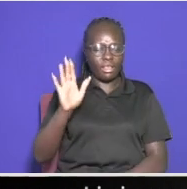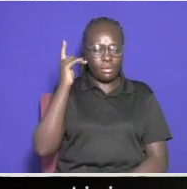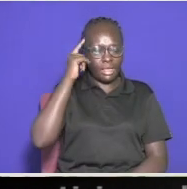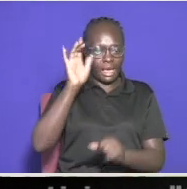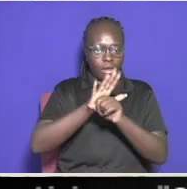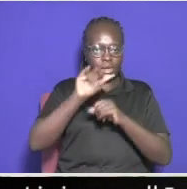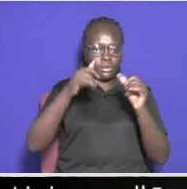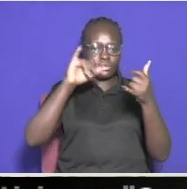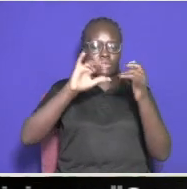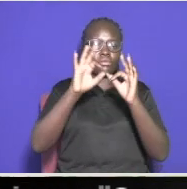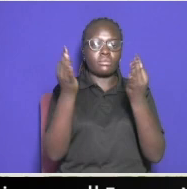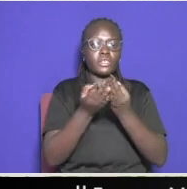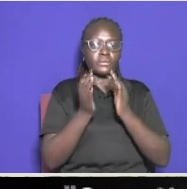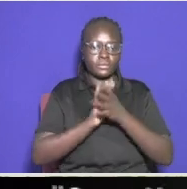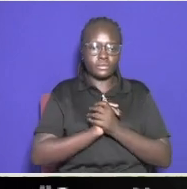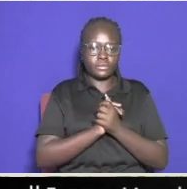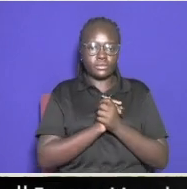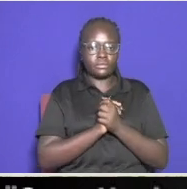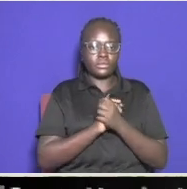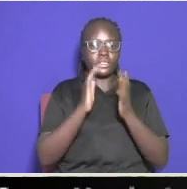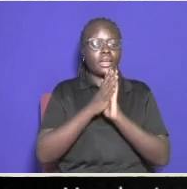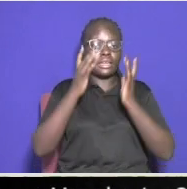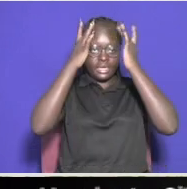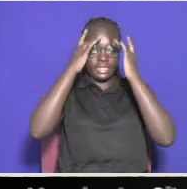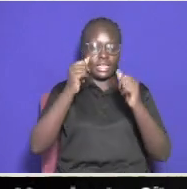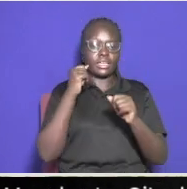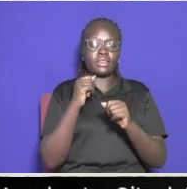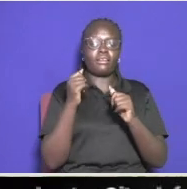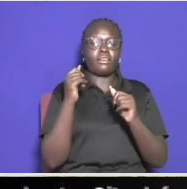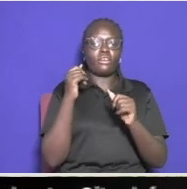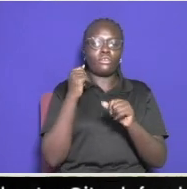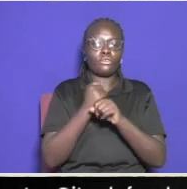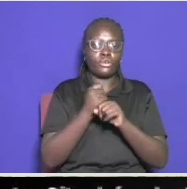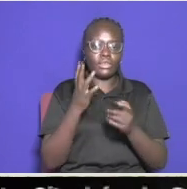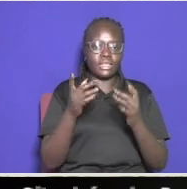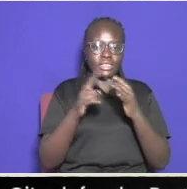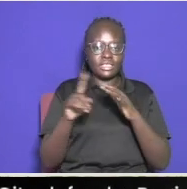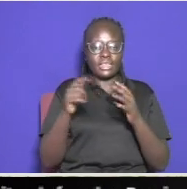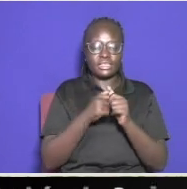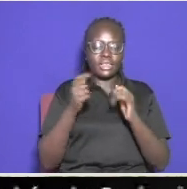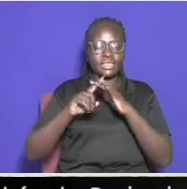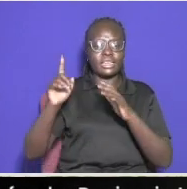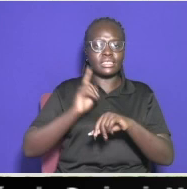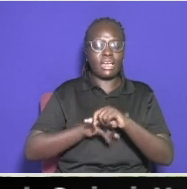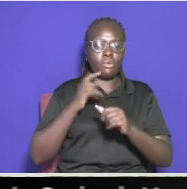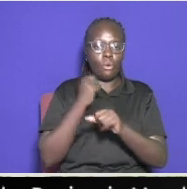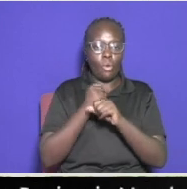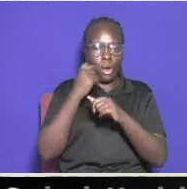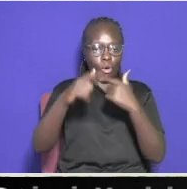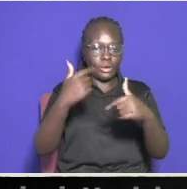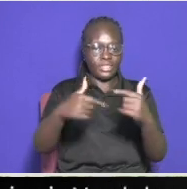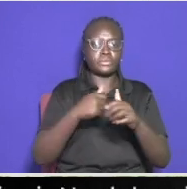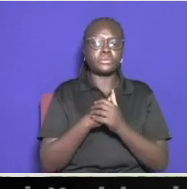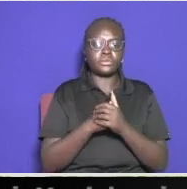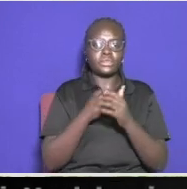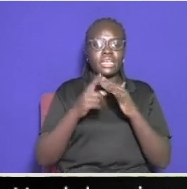family. And so we decided to also venture out. So initially we started when we were still at work.